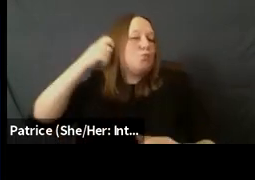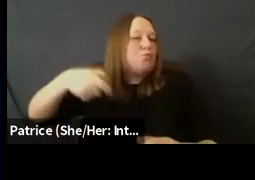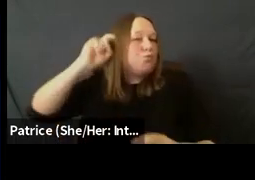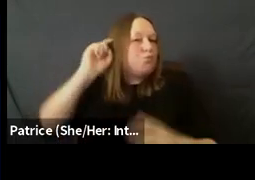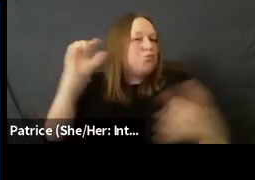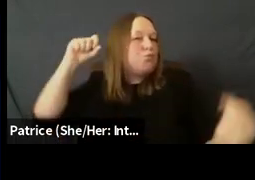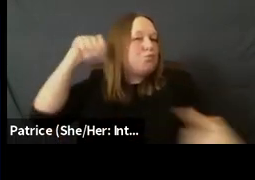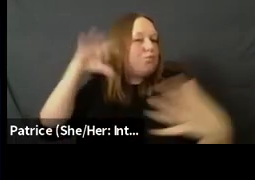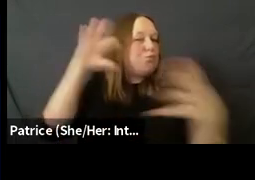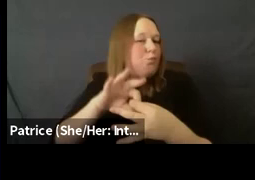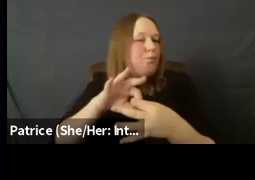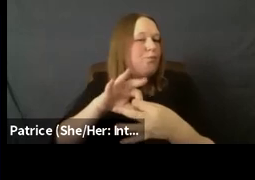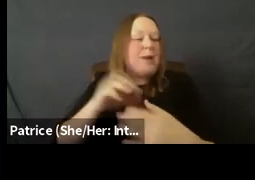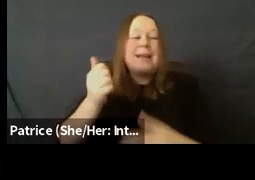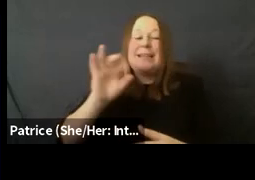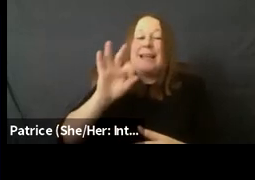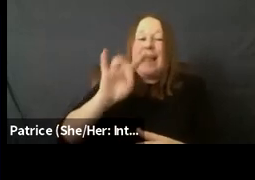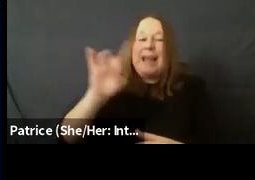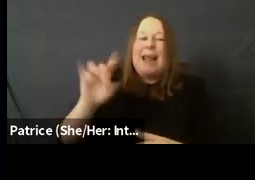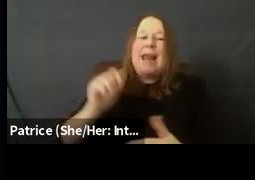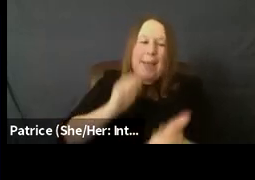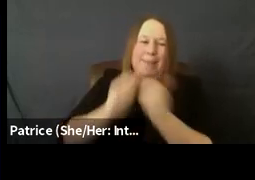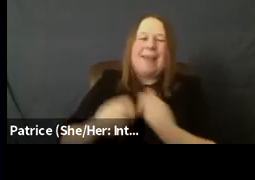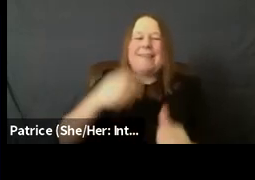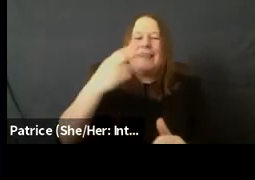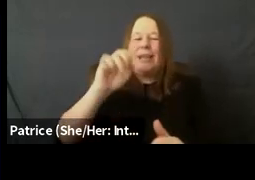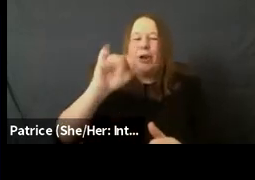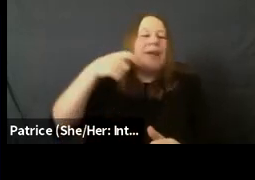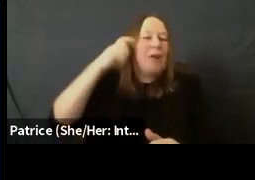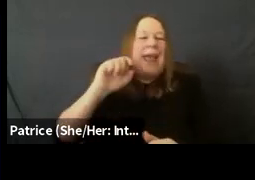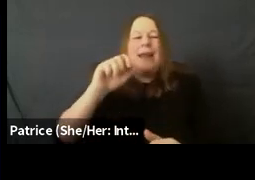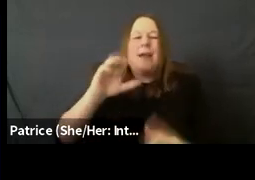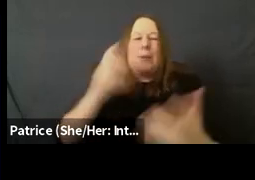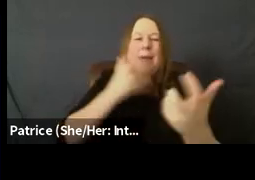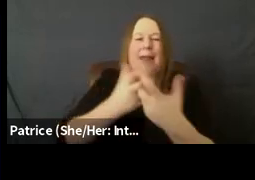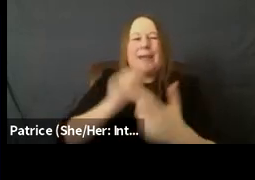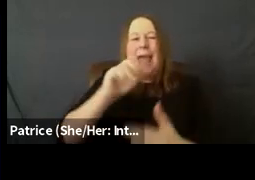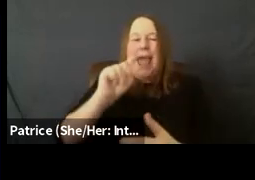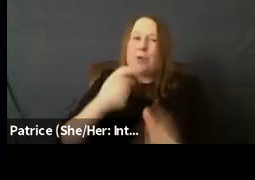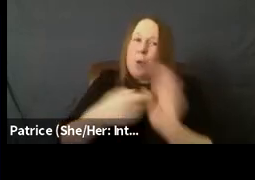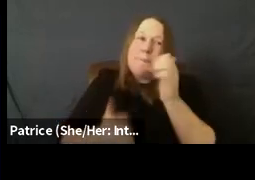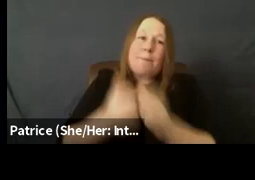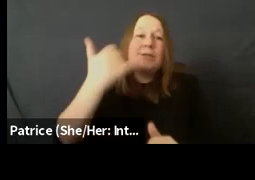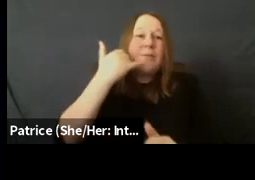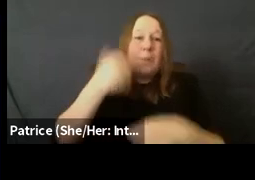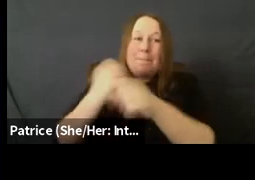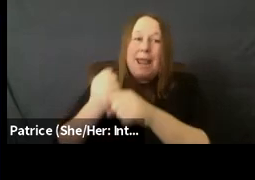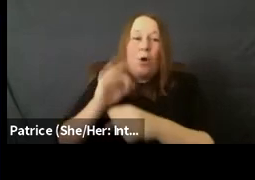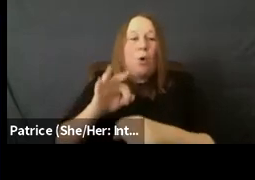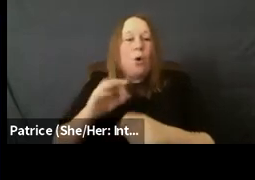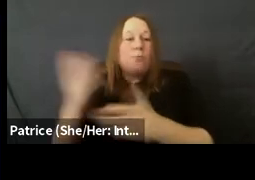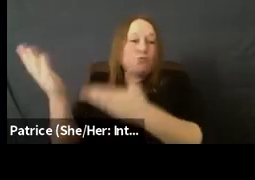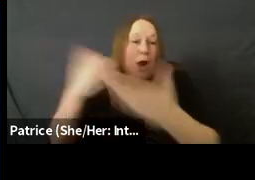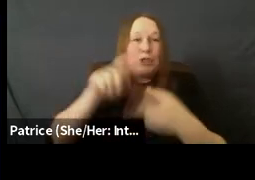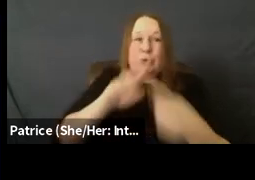In 1988, I worked to pass the Hearing Aid Compatibility Act, which required that most telephones manufactured or imported into